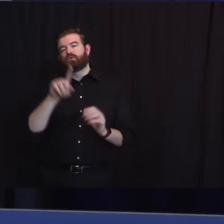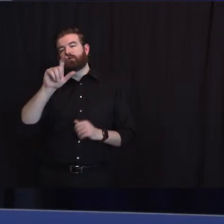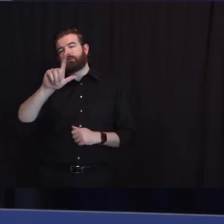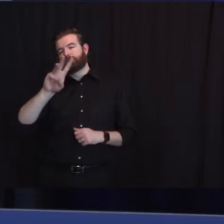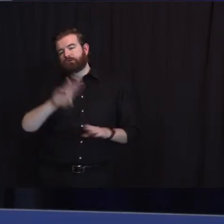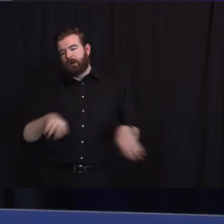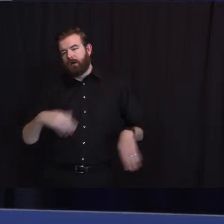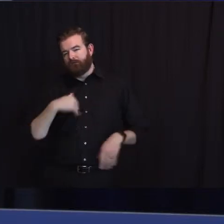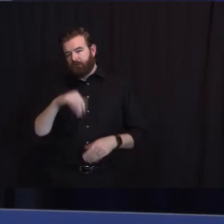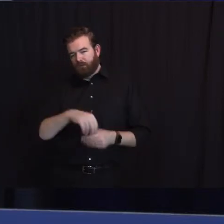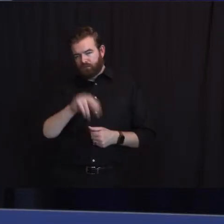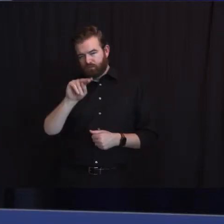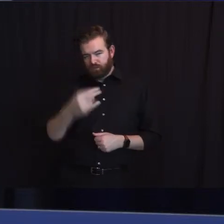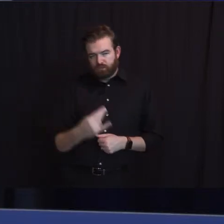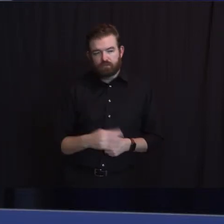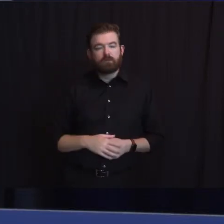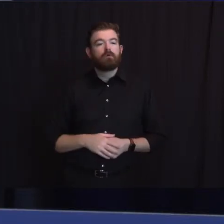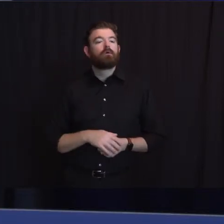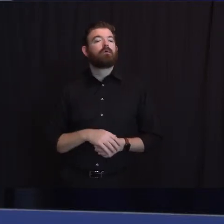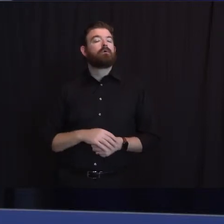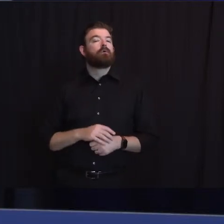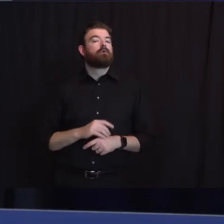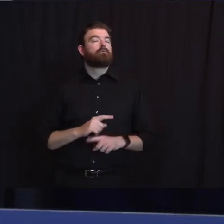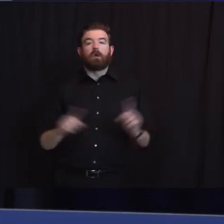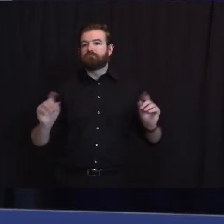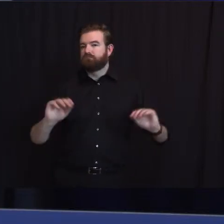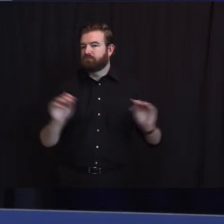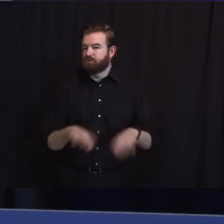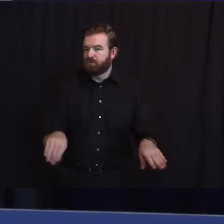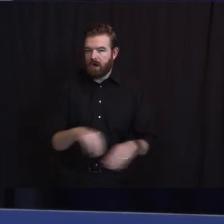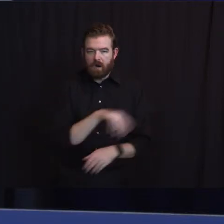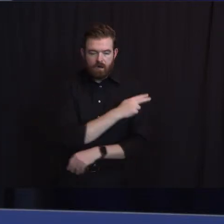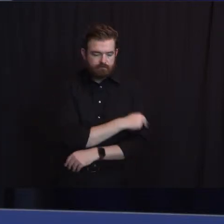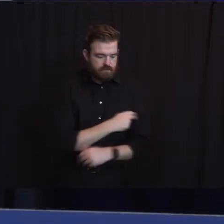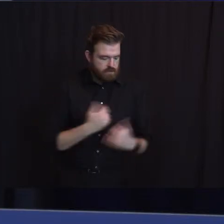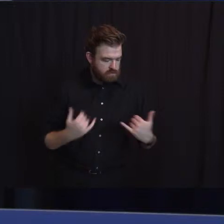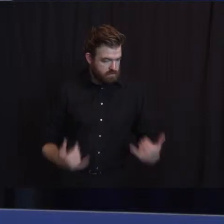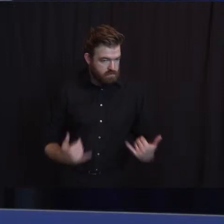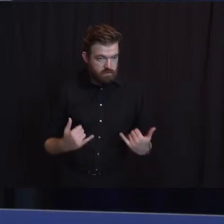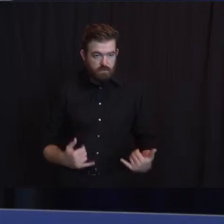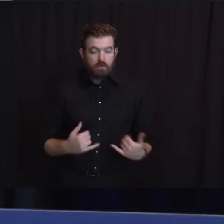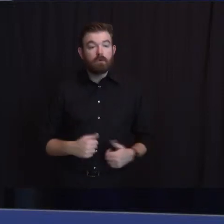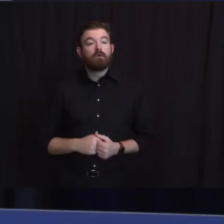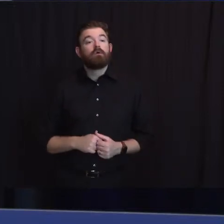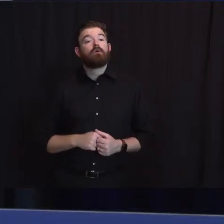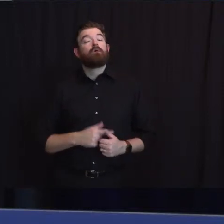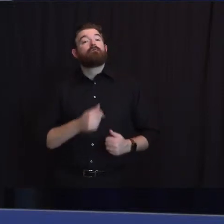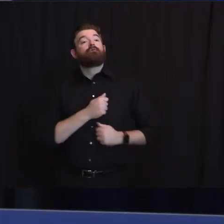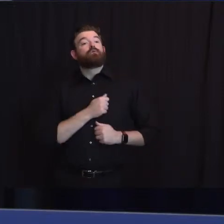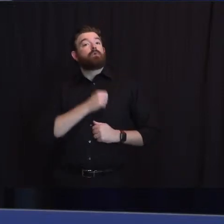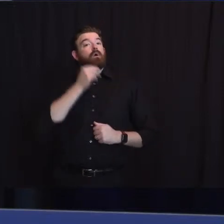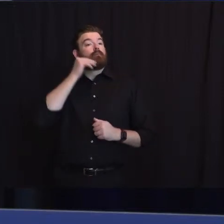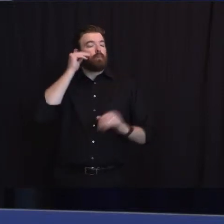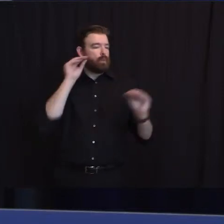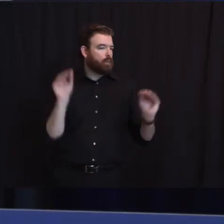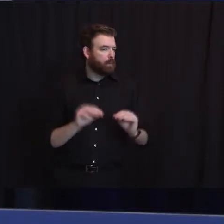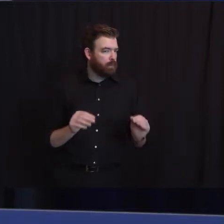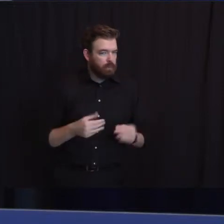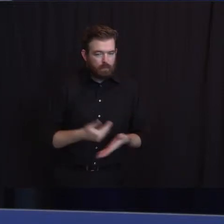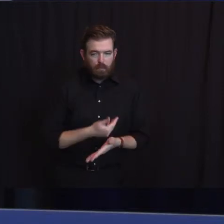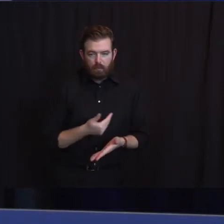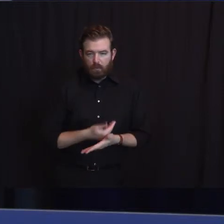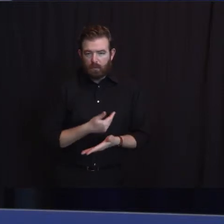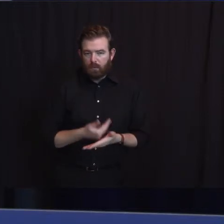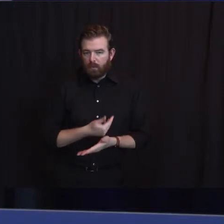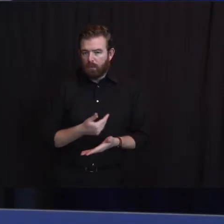these children are hospitalized at this point. At the state veterans' homes, no new cases among their residents, and at the